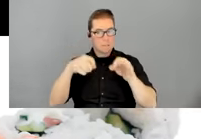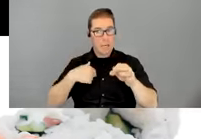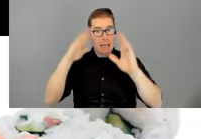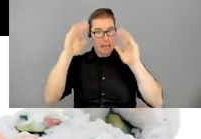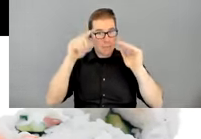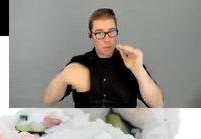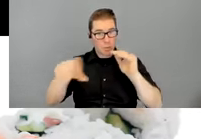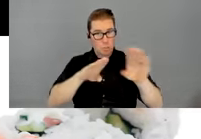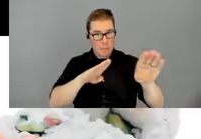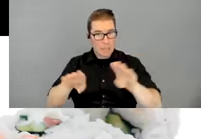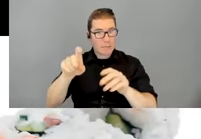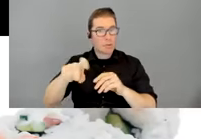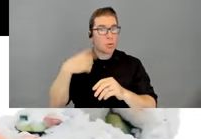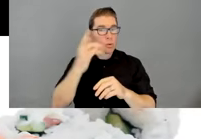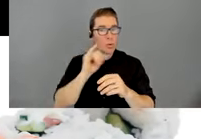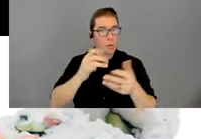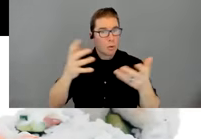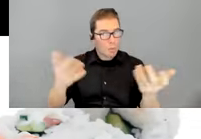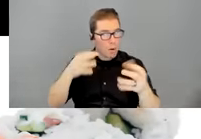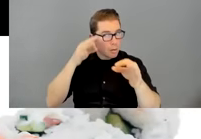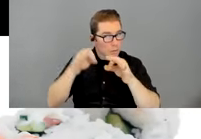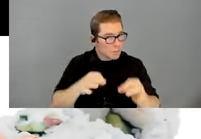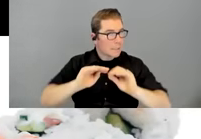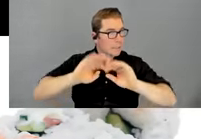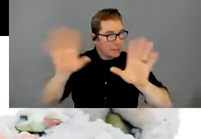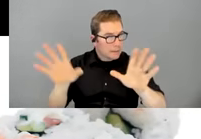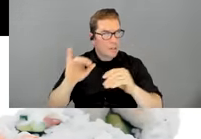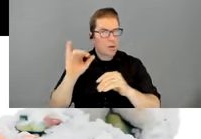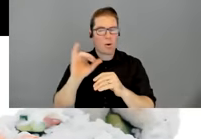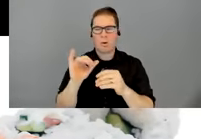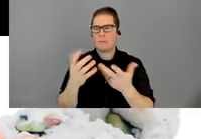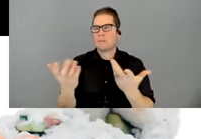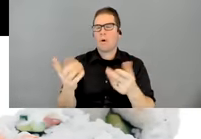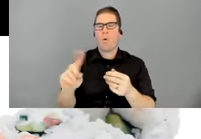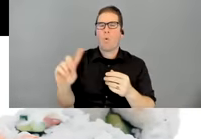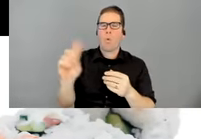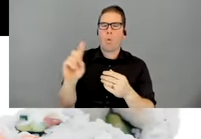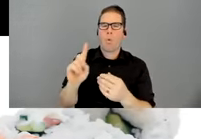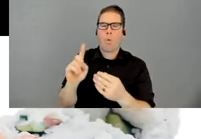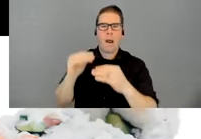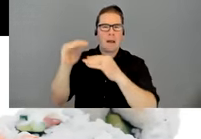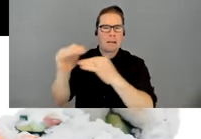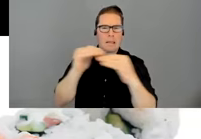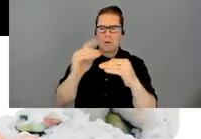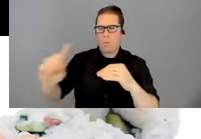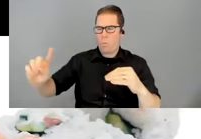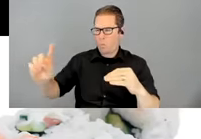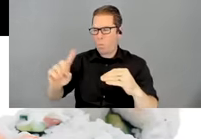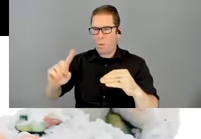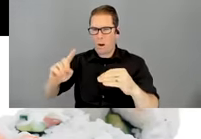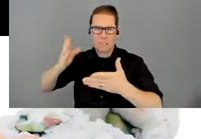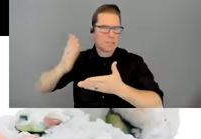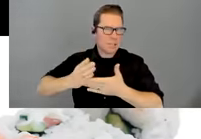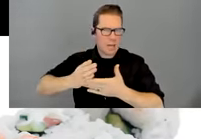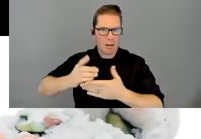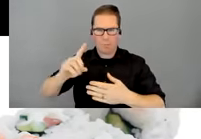boundaries are and how we kind of deal with disagreements in the classroom. But just speaking for